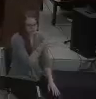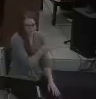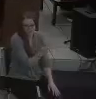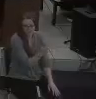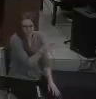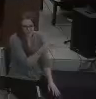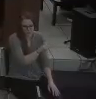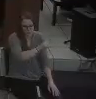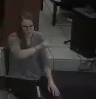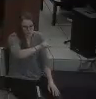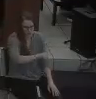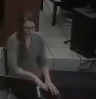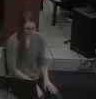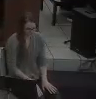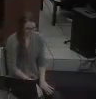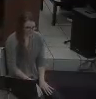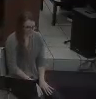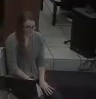14:15-21.